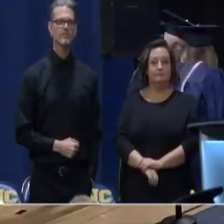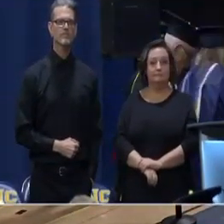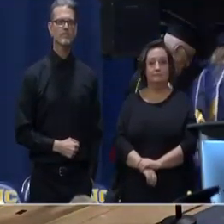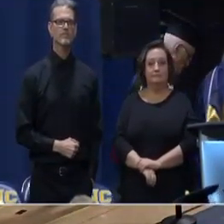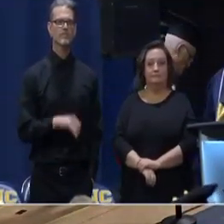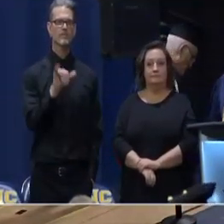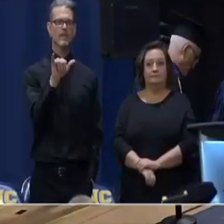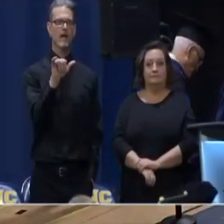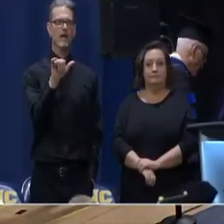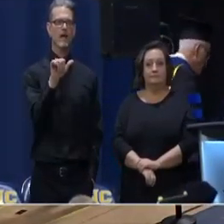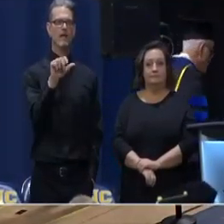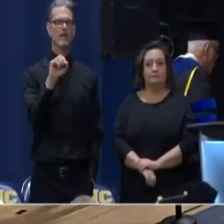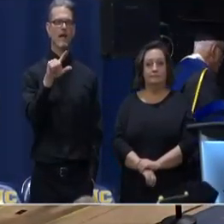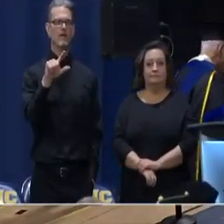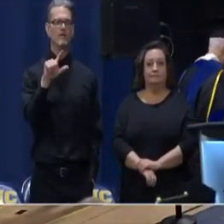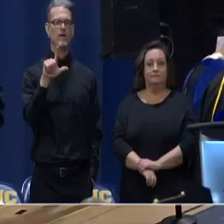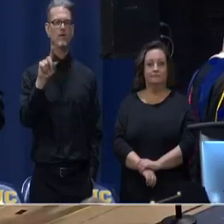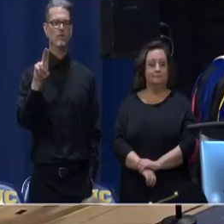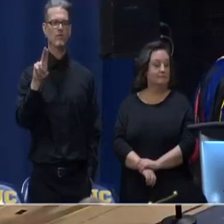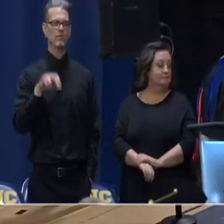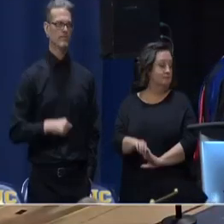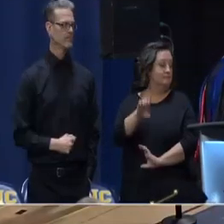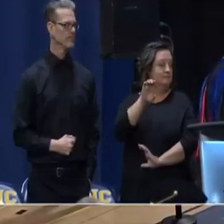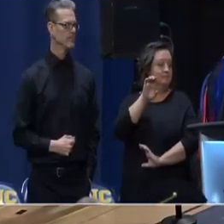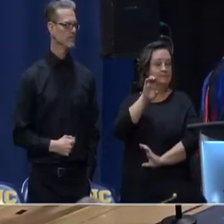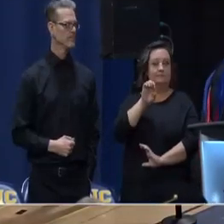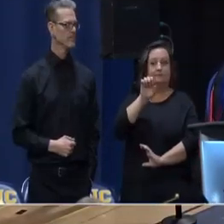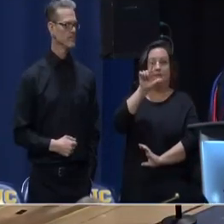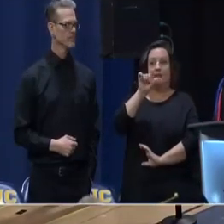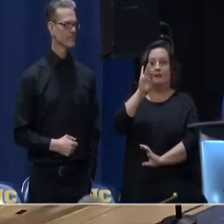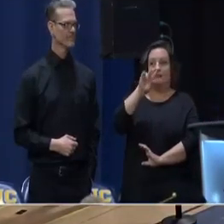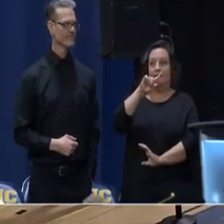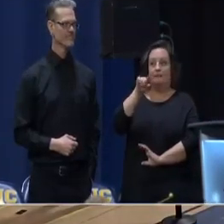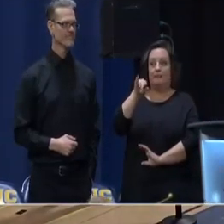Yao Lu, Lu Yao. Elizabeth Brennan.